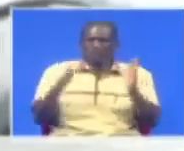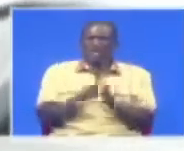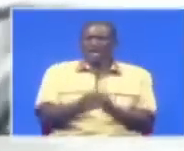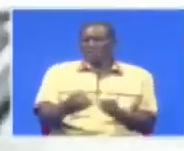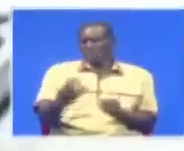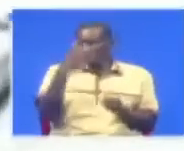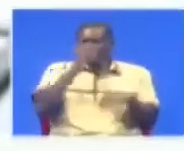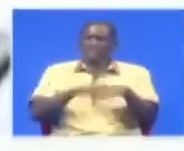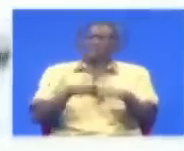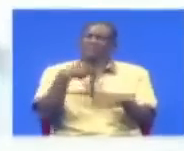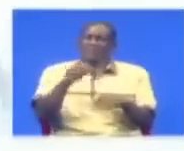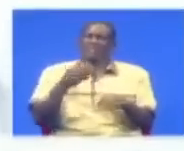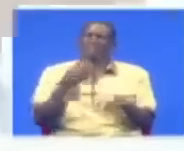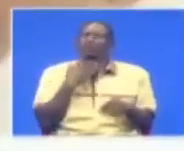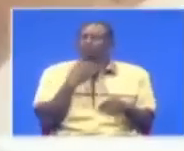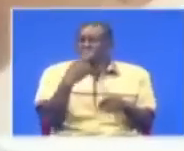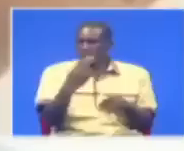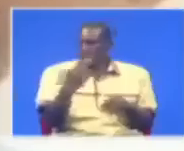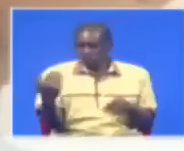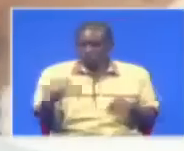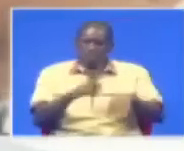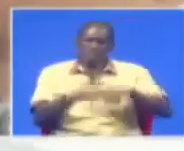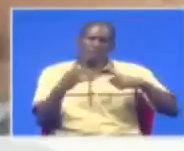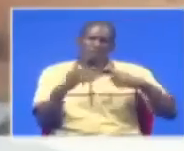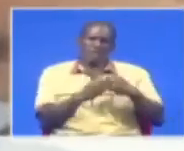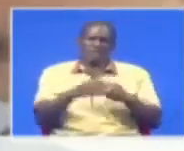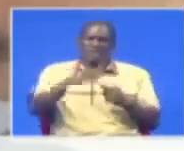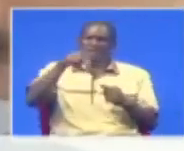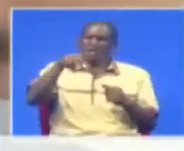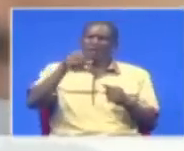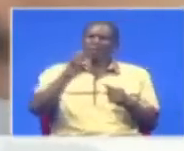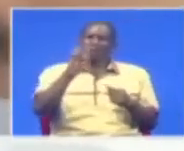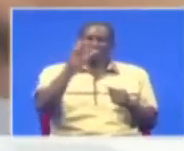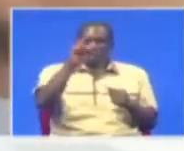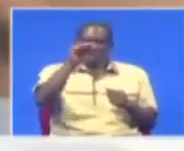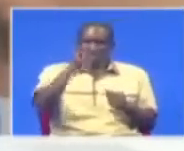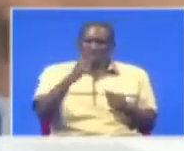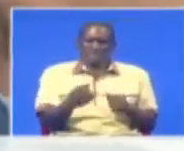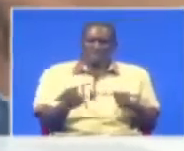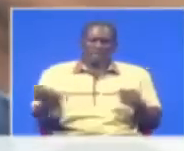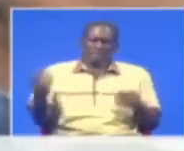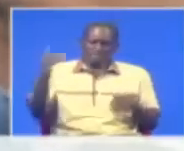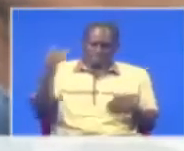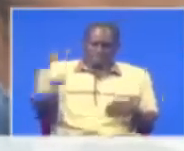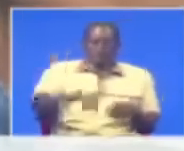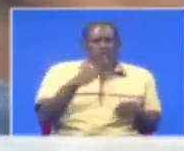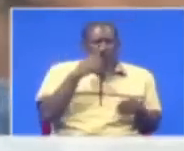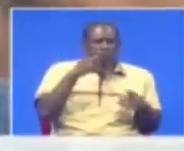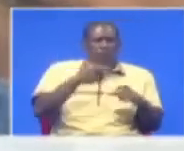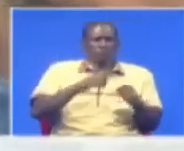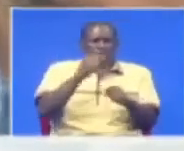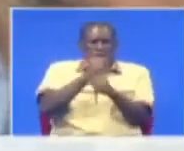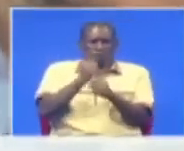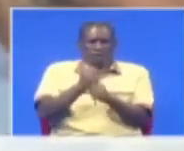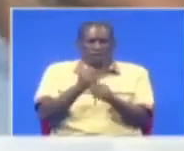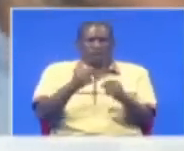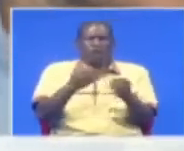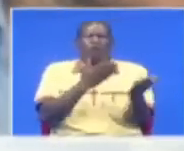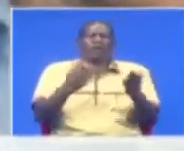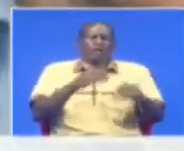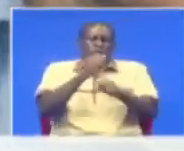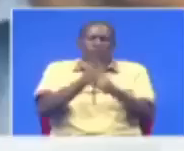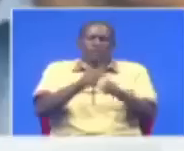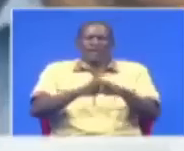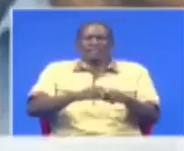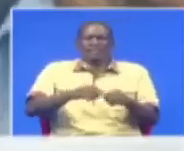At 8 p.m., her sister says, Pauline arrived home from her workstation at Kilimani, where she was employed as a traffic police officer.